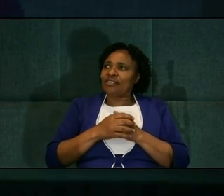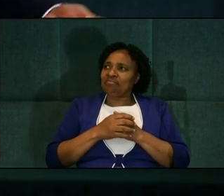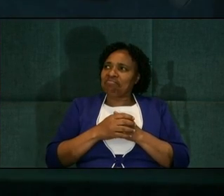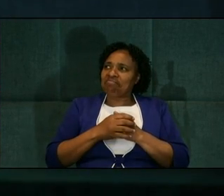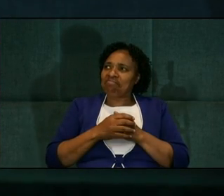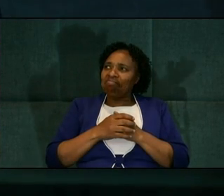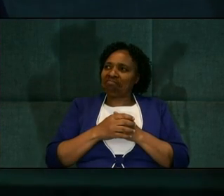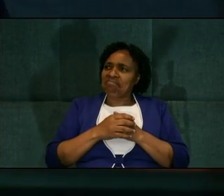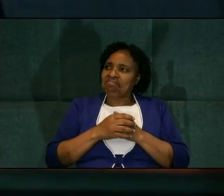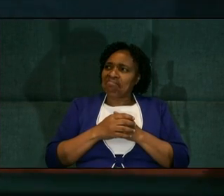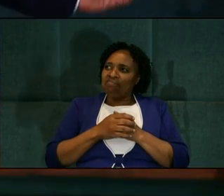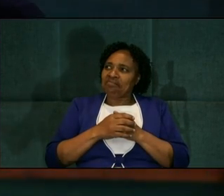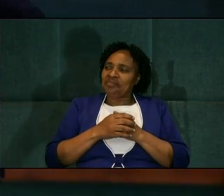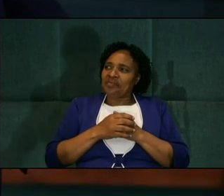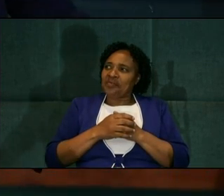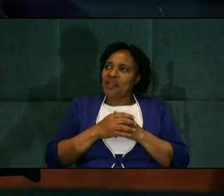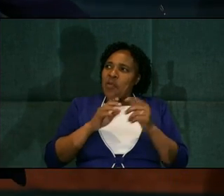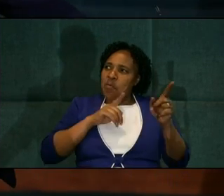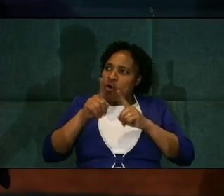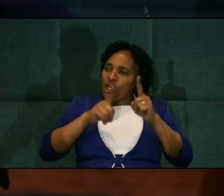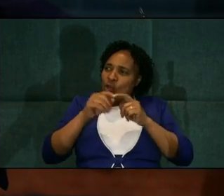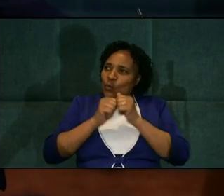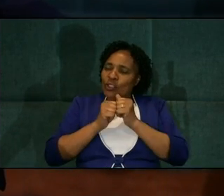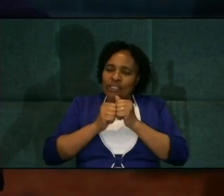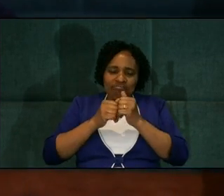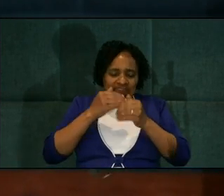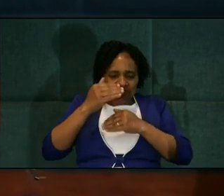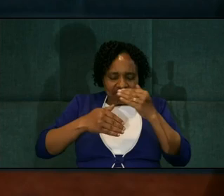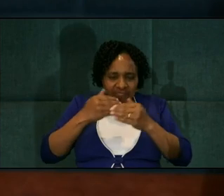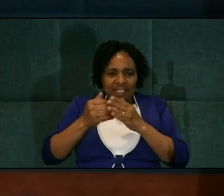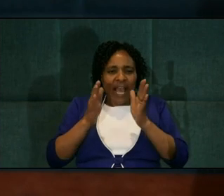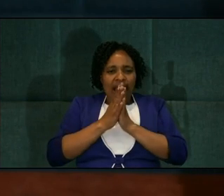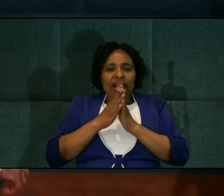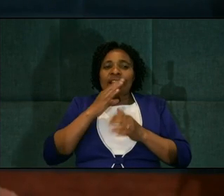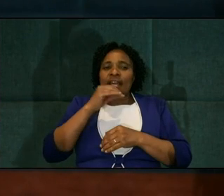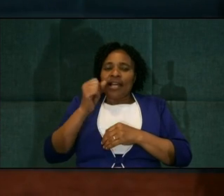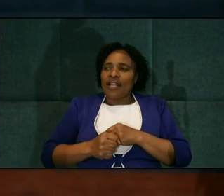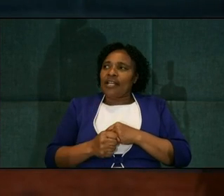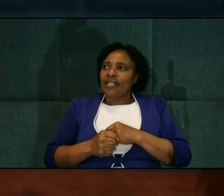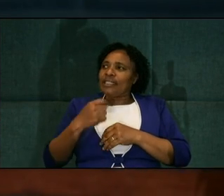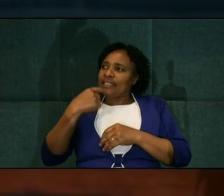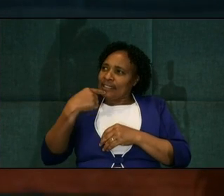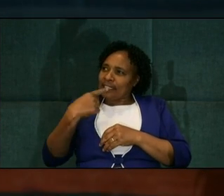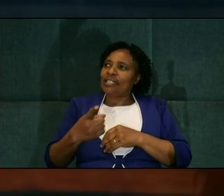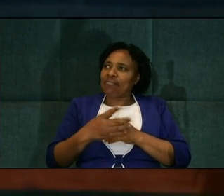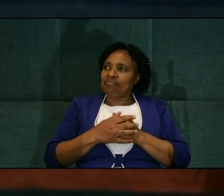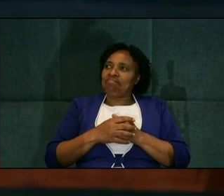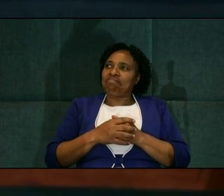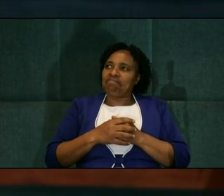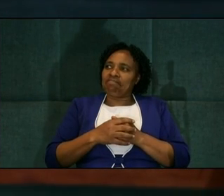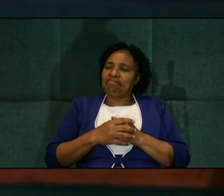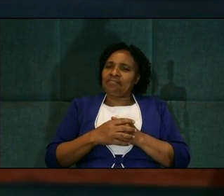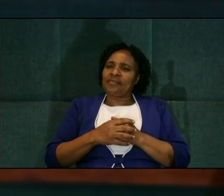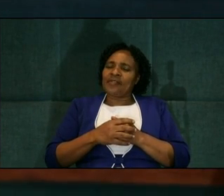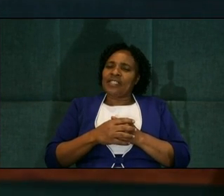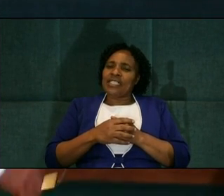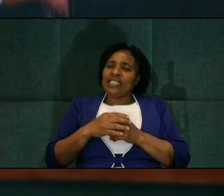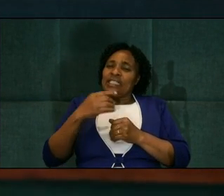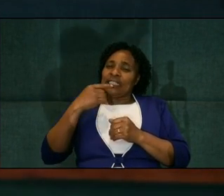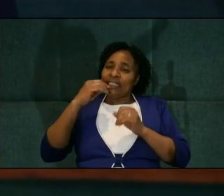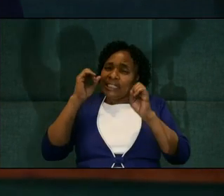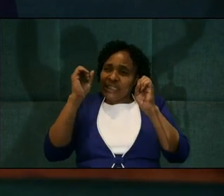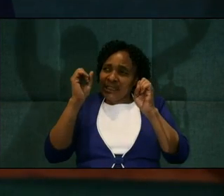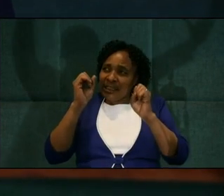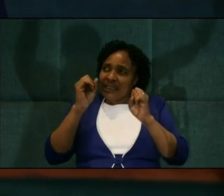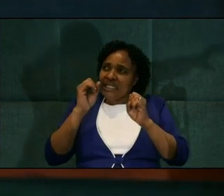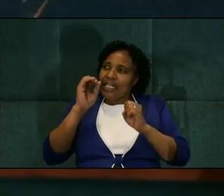Lord, this is the leadership of the church. And said, he saved others. That's